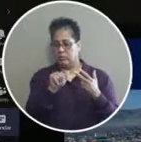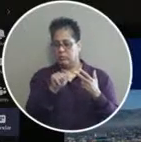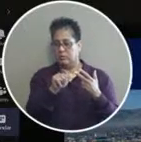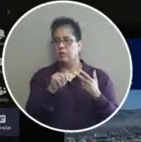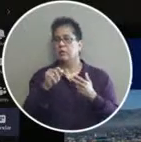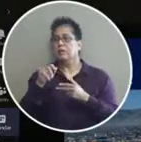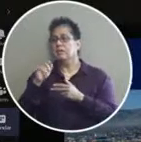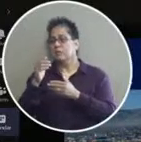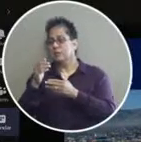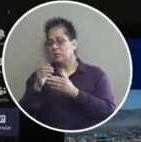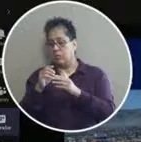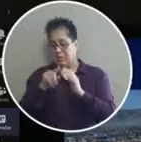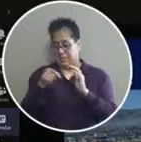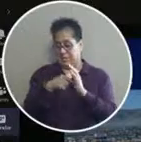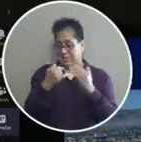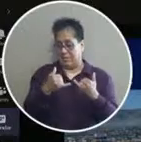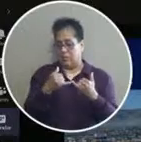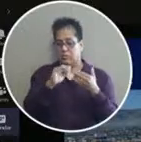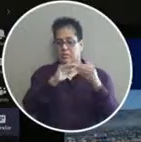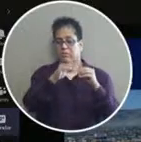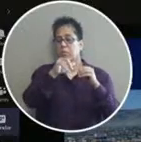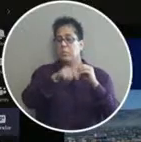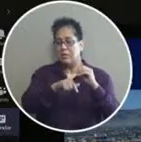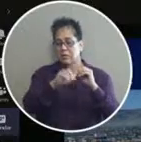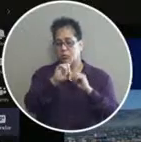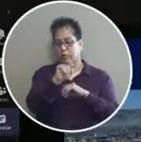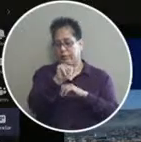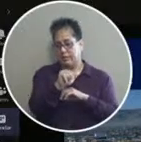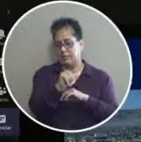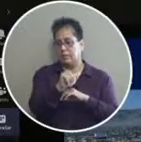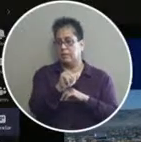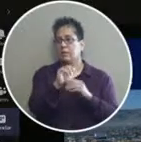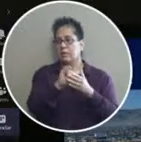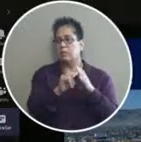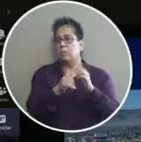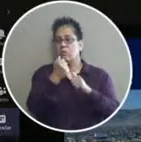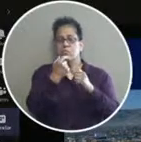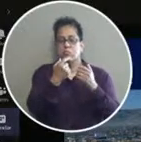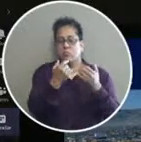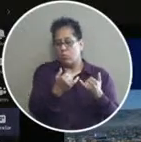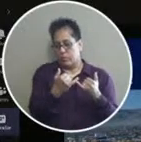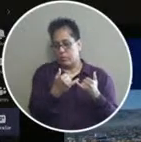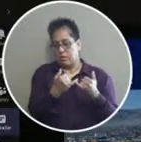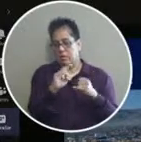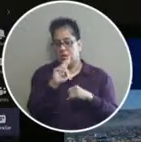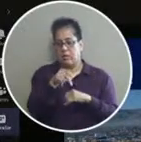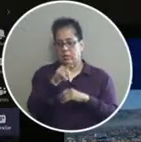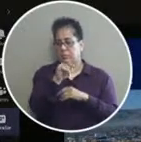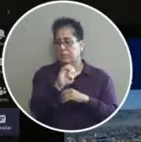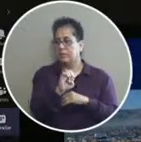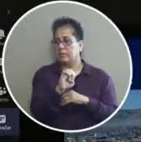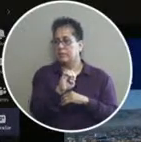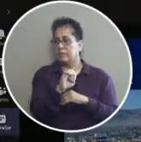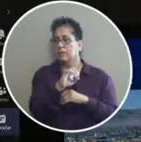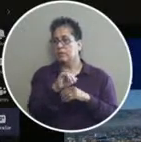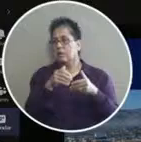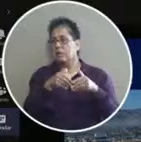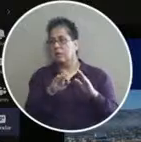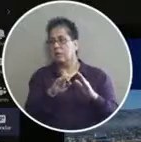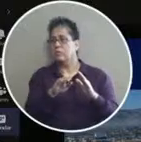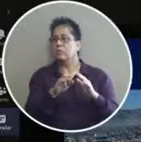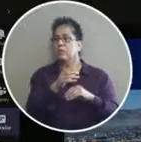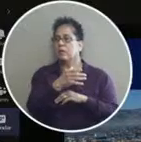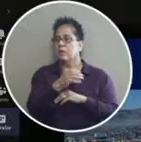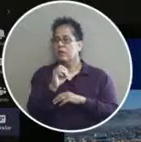CBP, but in this case, we're using City of El Paso data because it's the data that we have most current and to date. Our team actually updated the data last night at